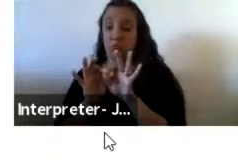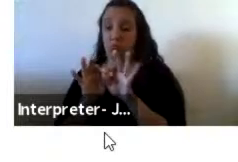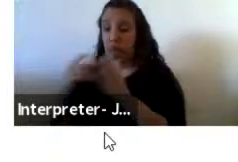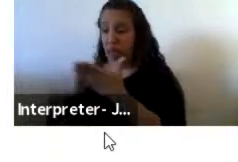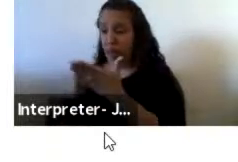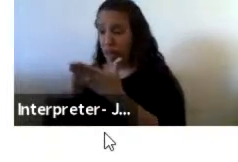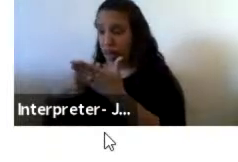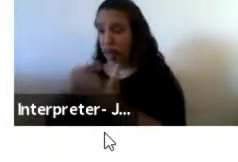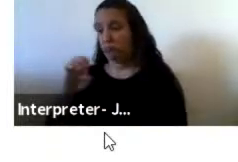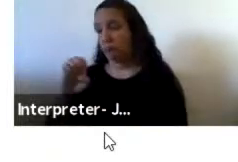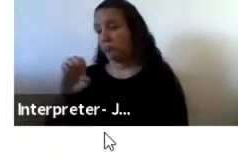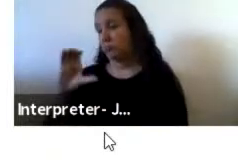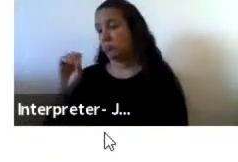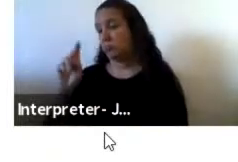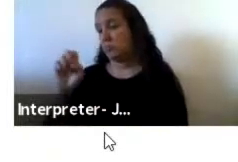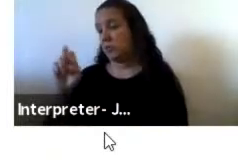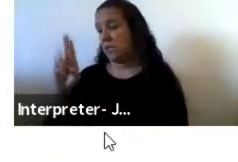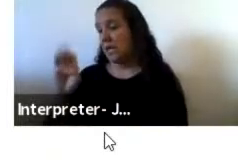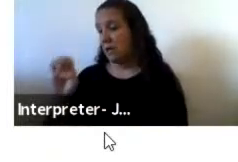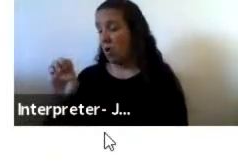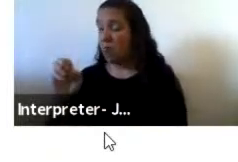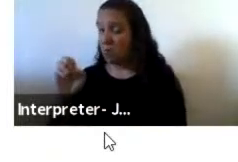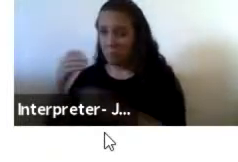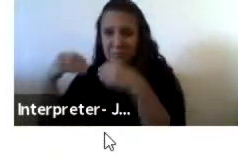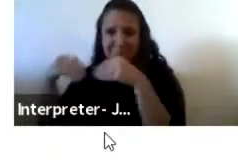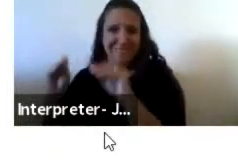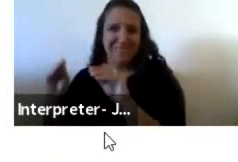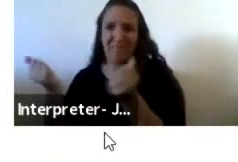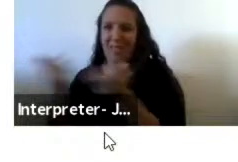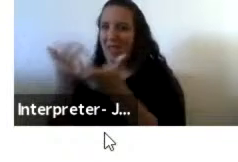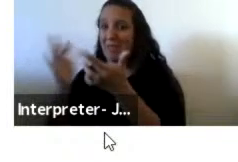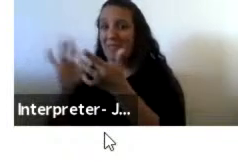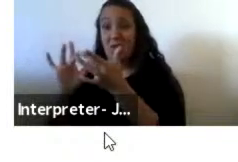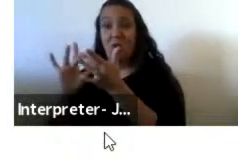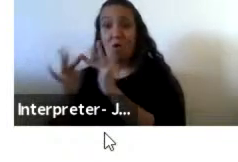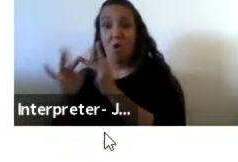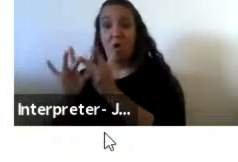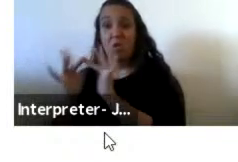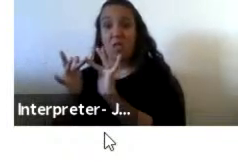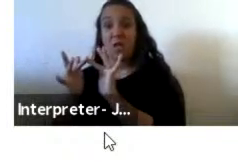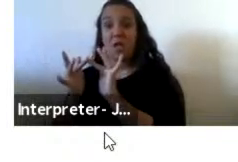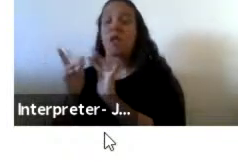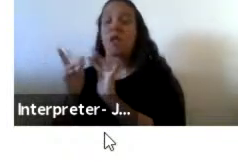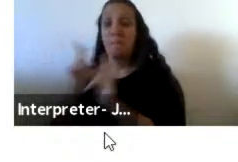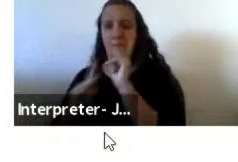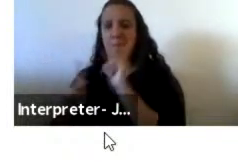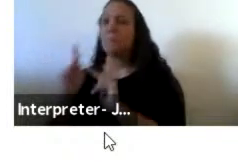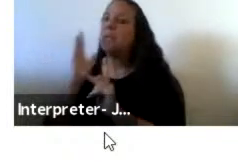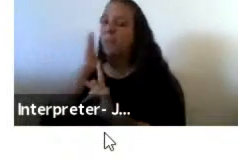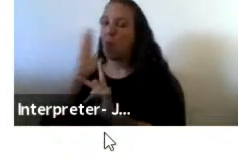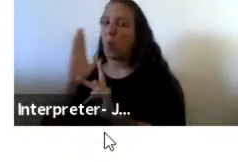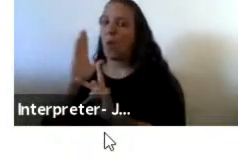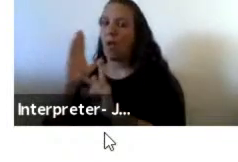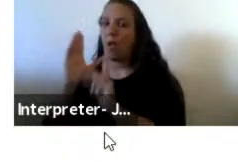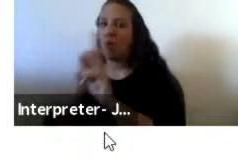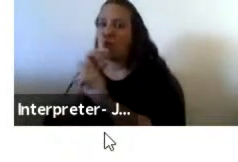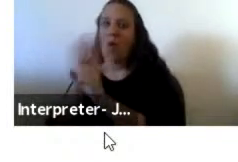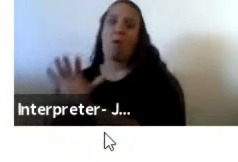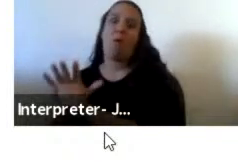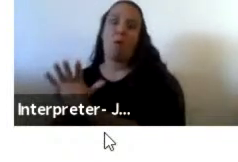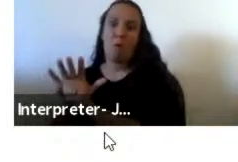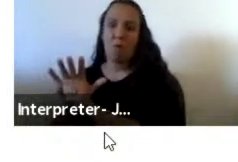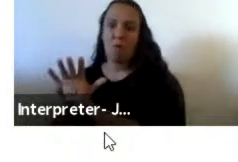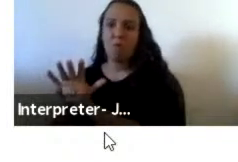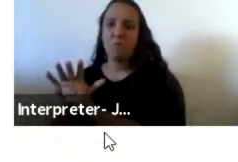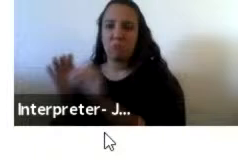anything that you're selling online, people will become dedicated. Like I said, I am a dedicated